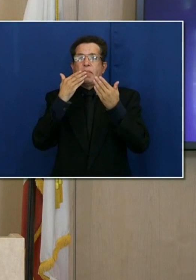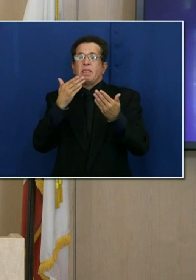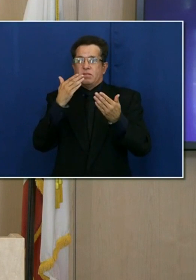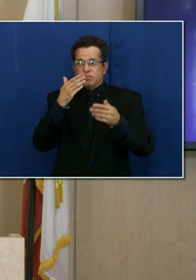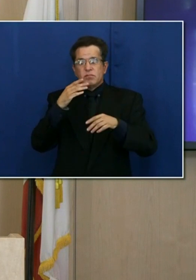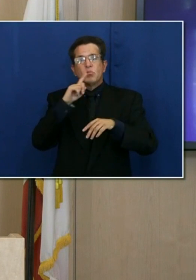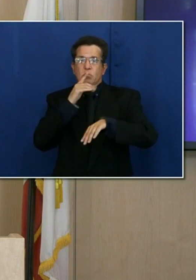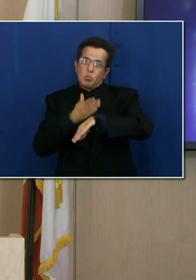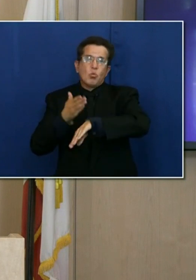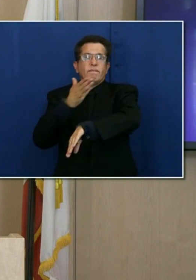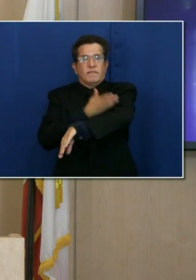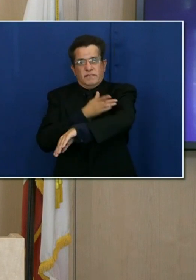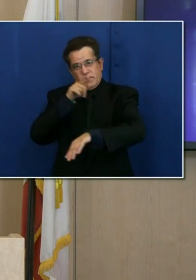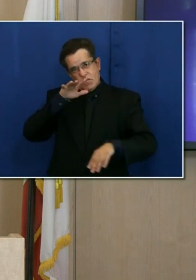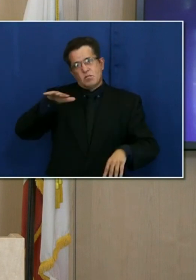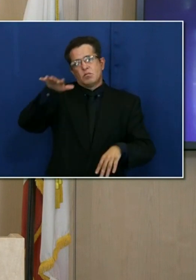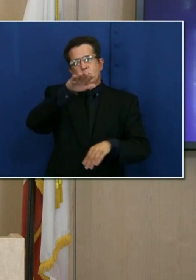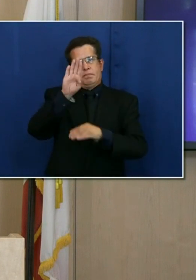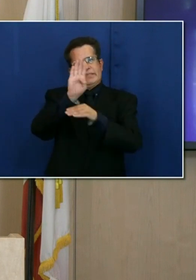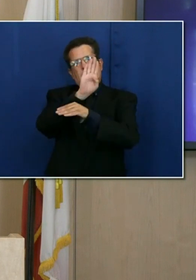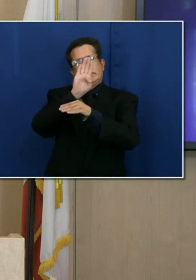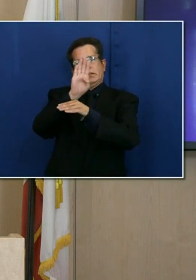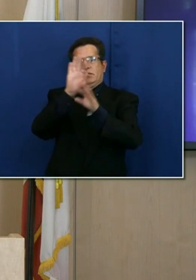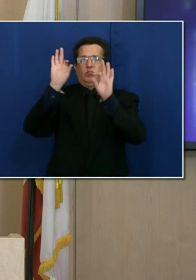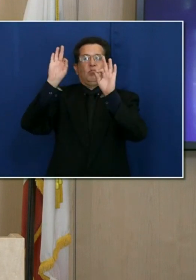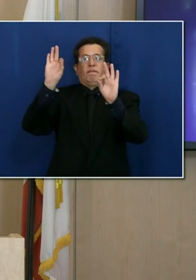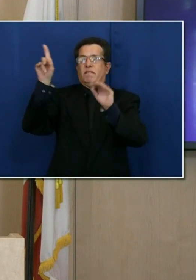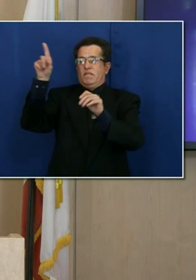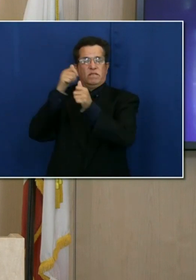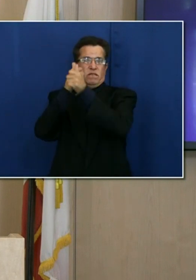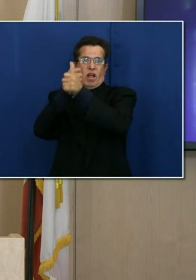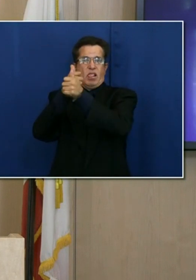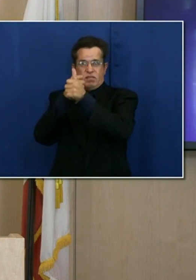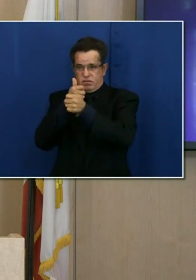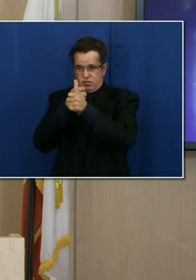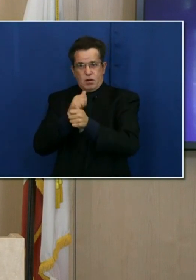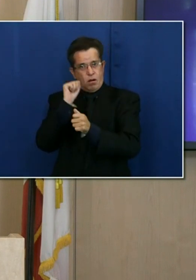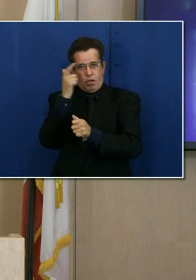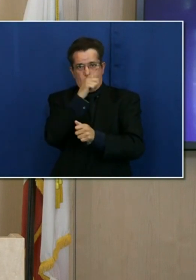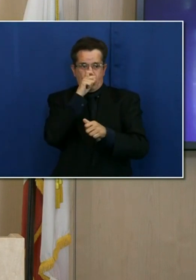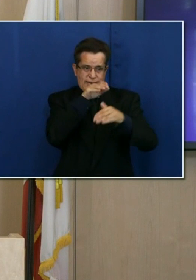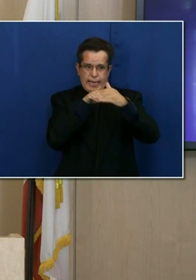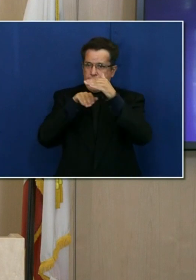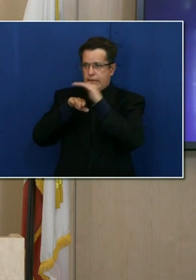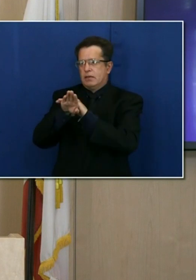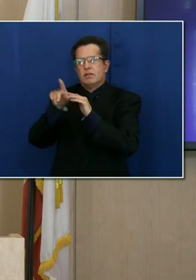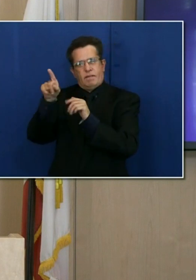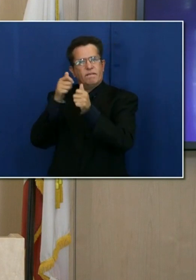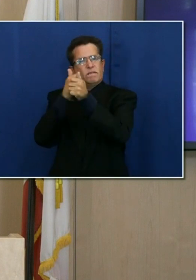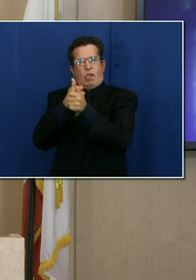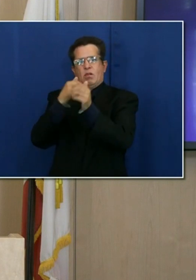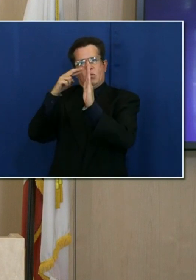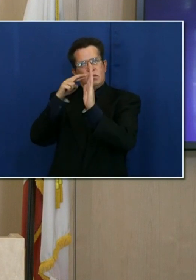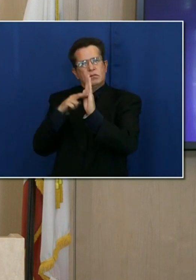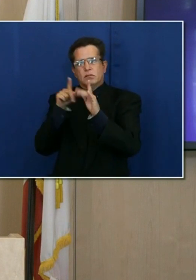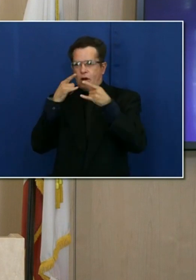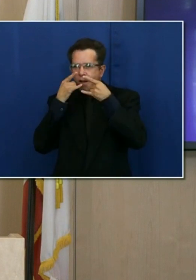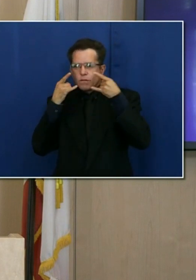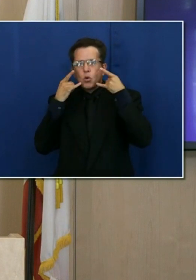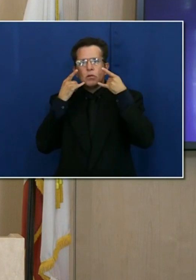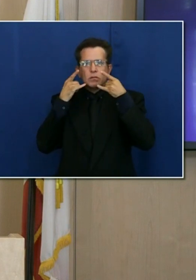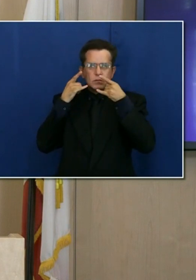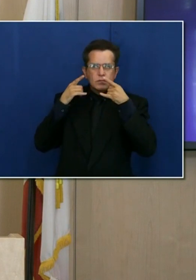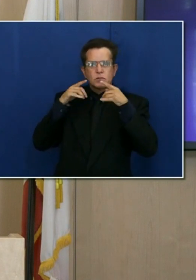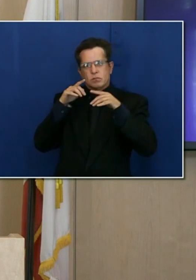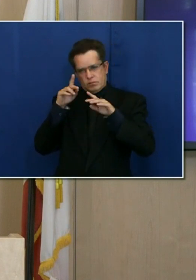the businesses to make sure that people coming into their stores and their restaurants are properly covered with a facial covering.